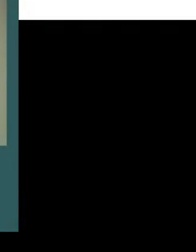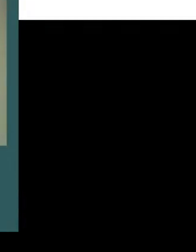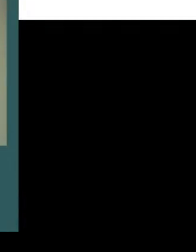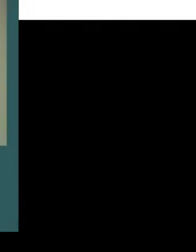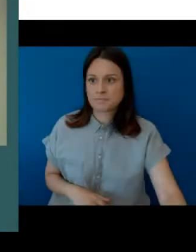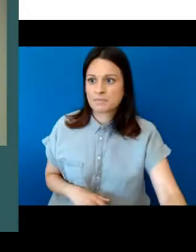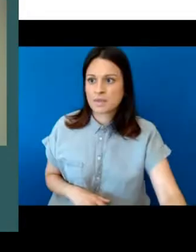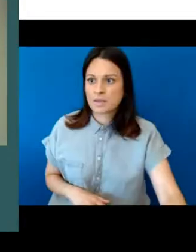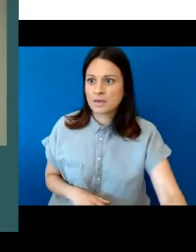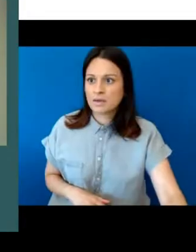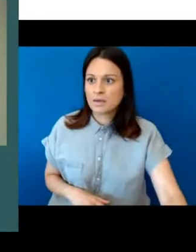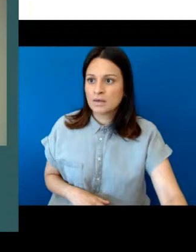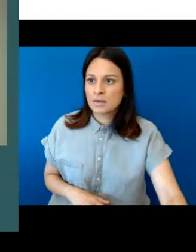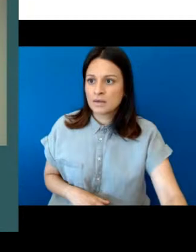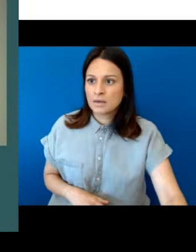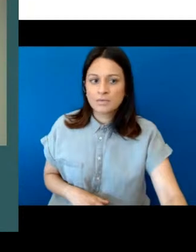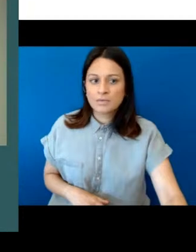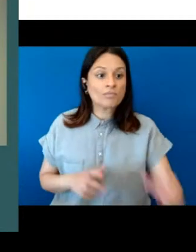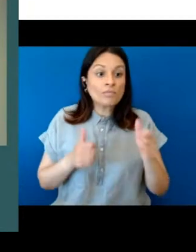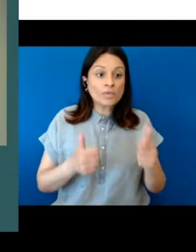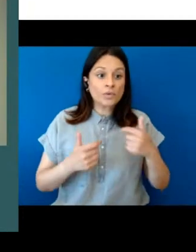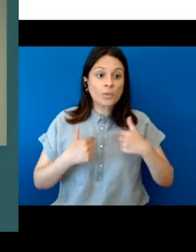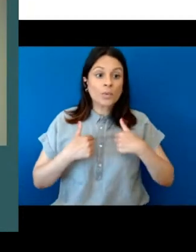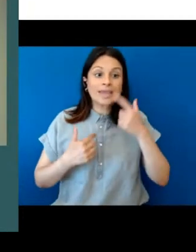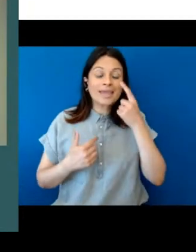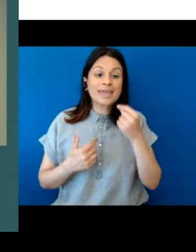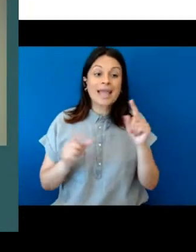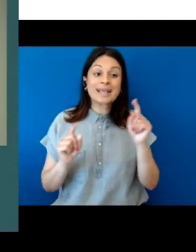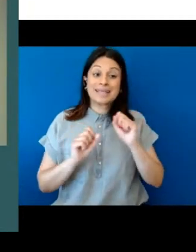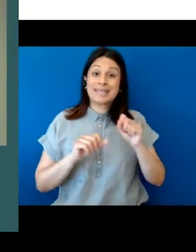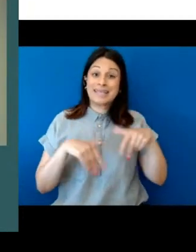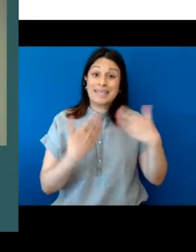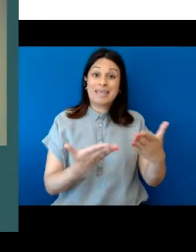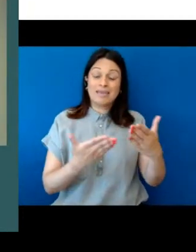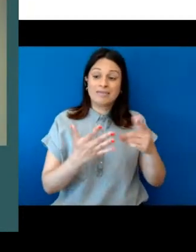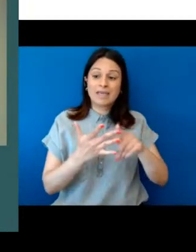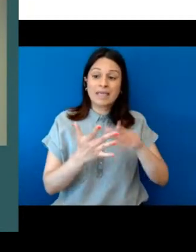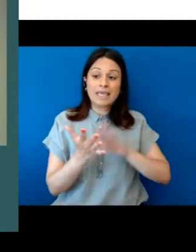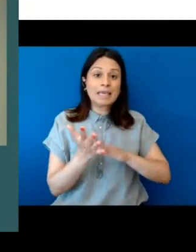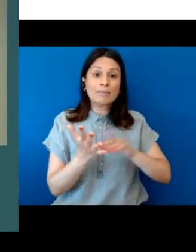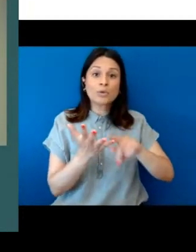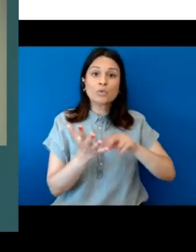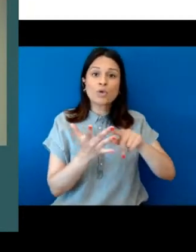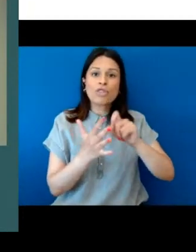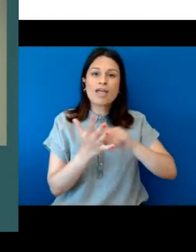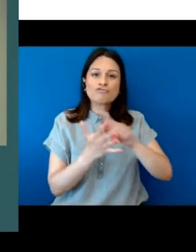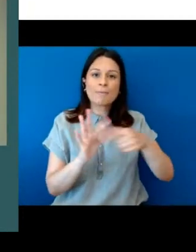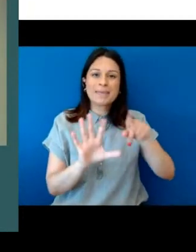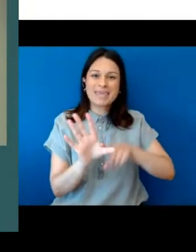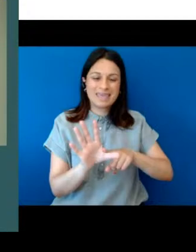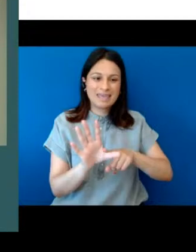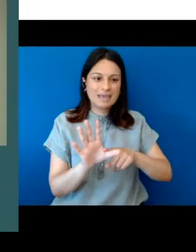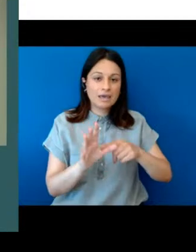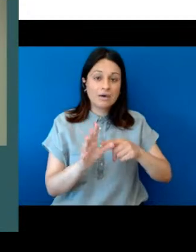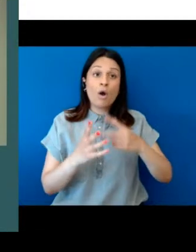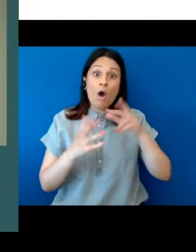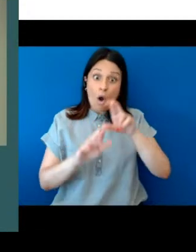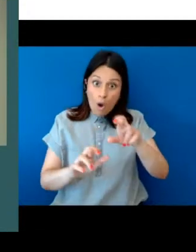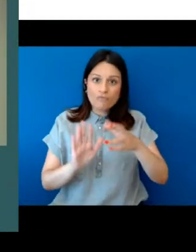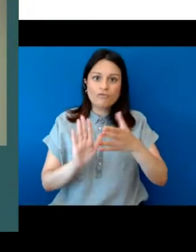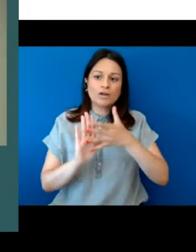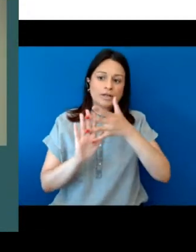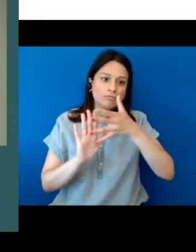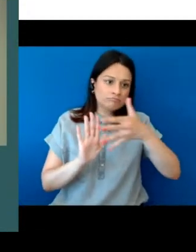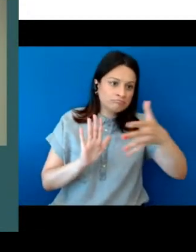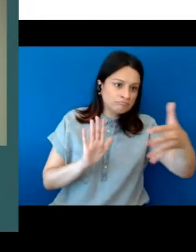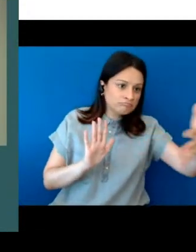her immunotherapy at this stage and possibly alter the long-term course of her disease and improve her